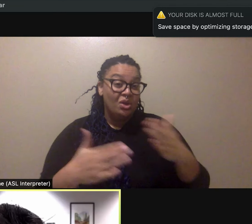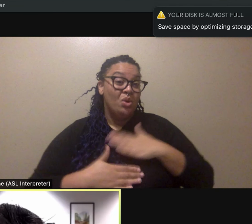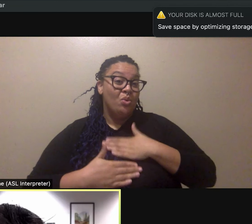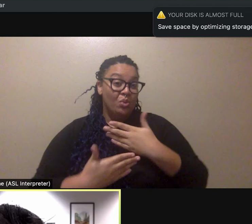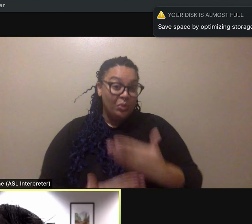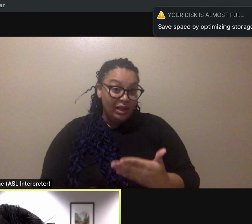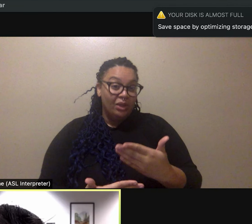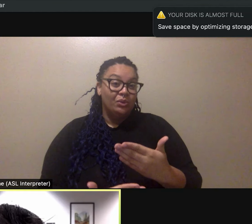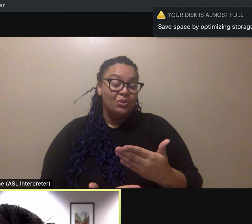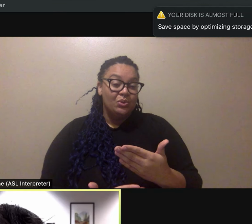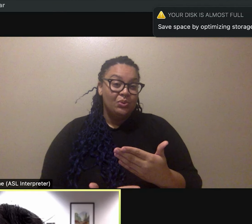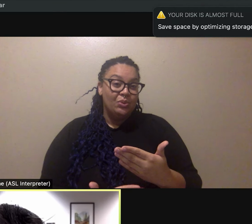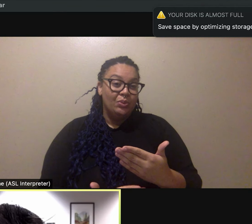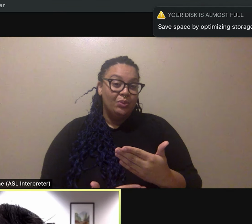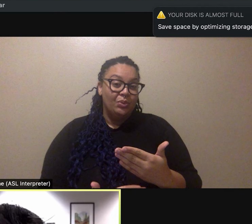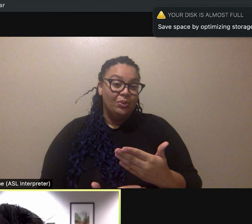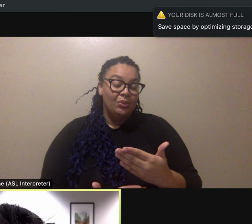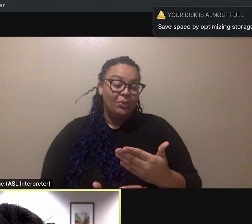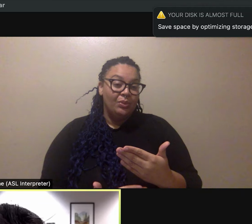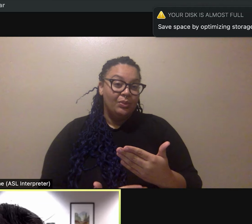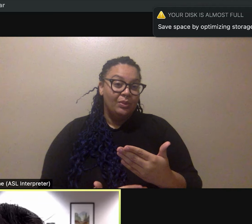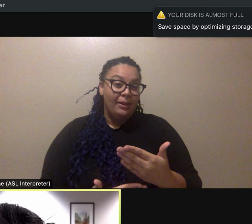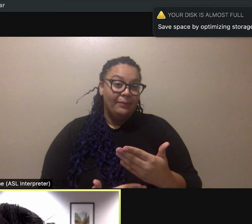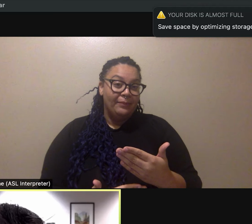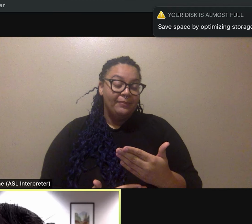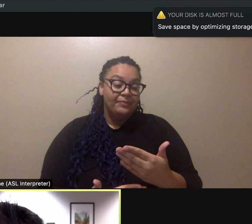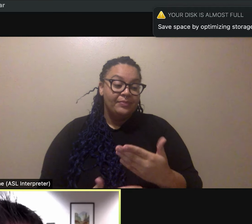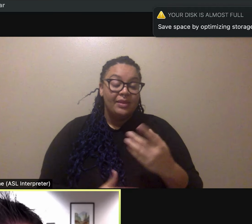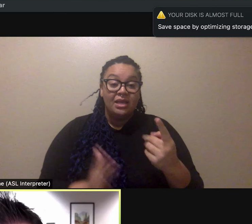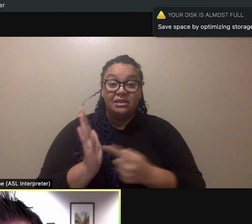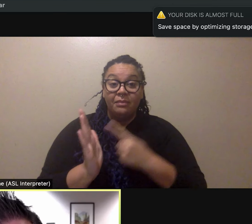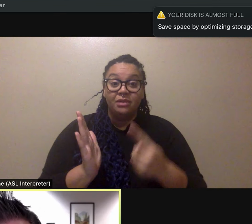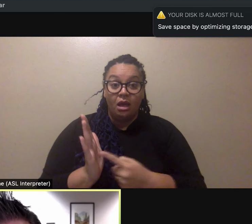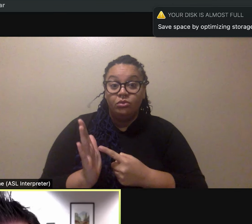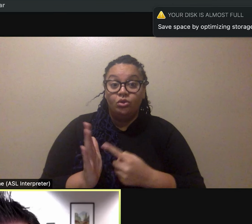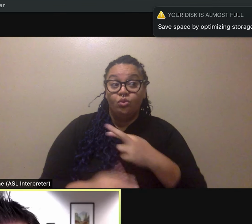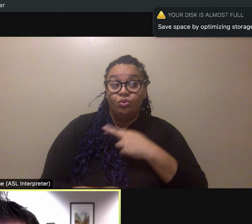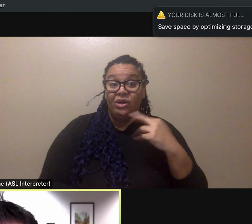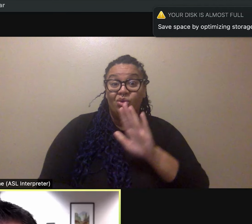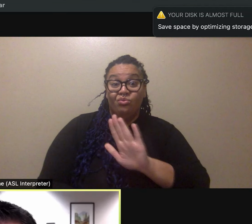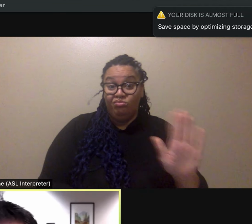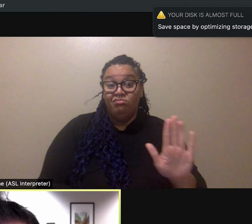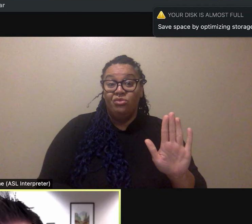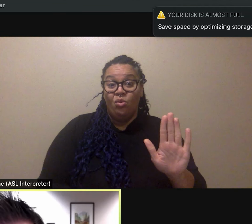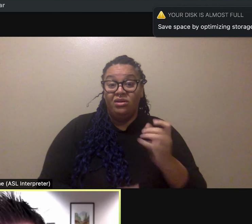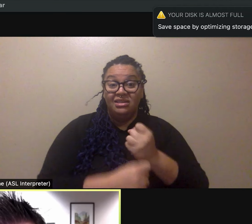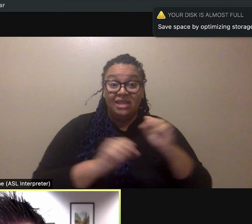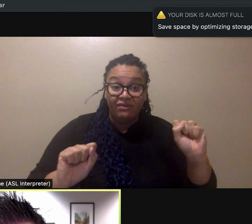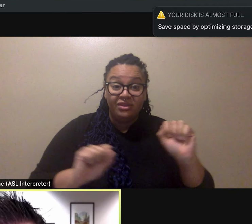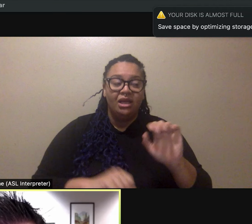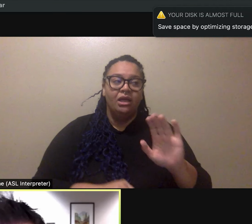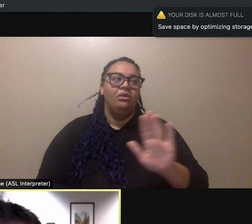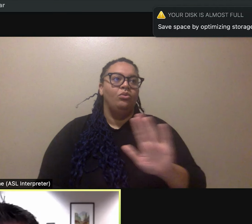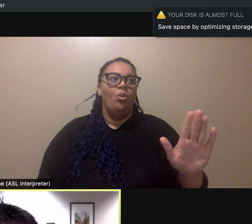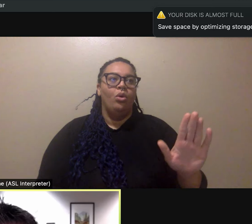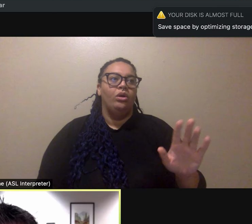sometimes to put their safety on the line and definitely put their reputation on the